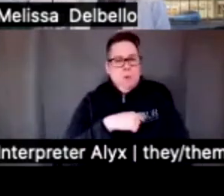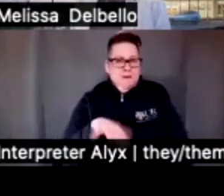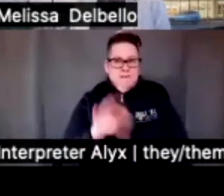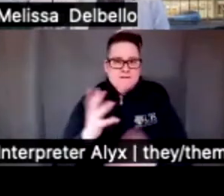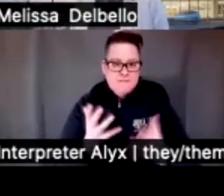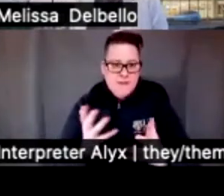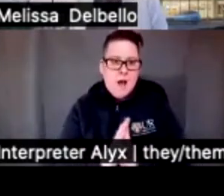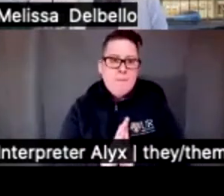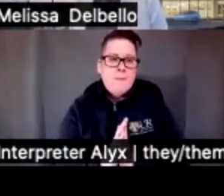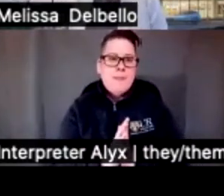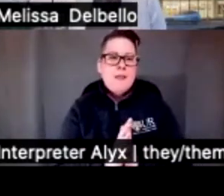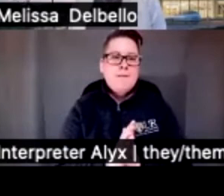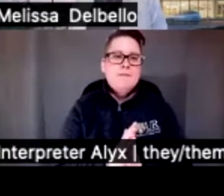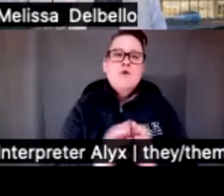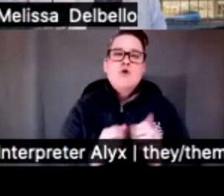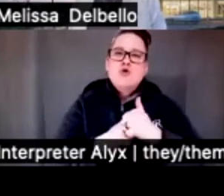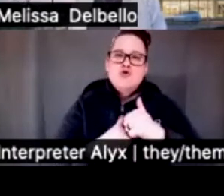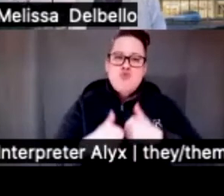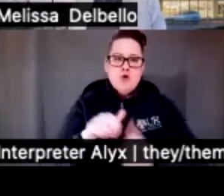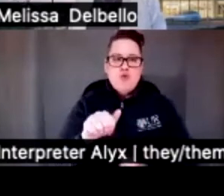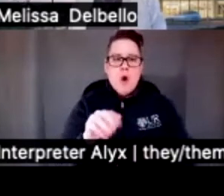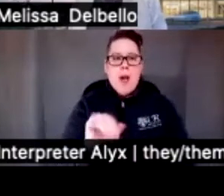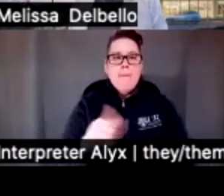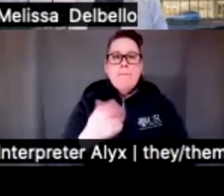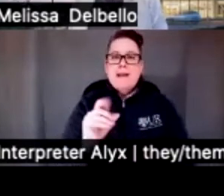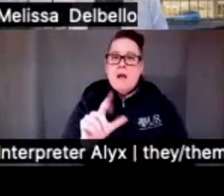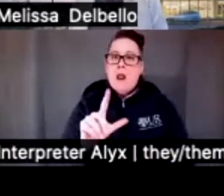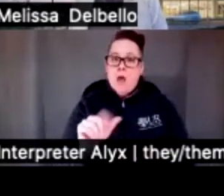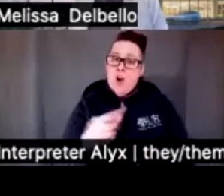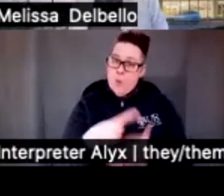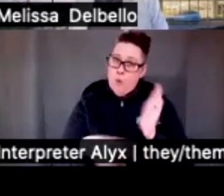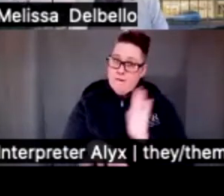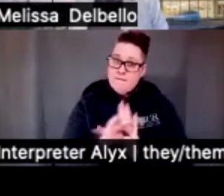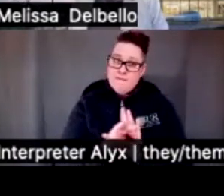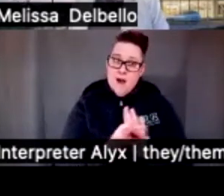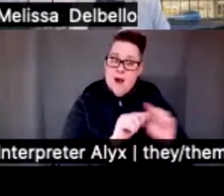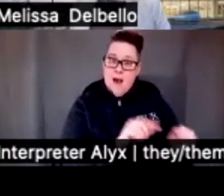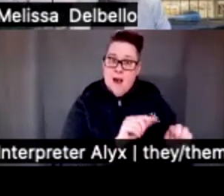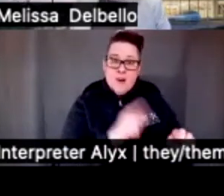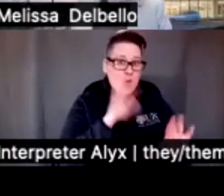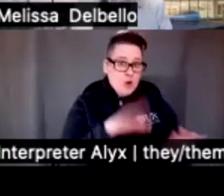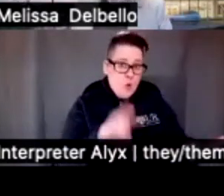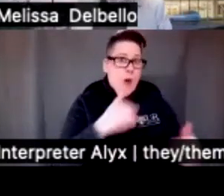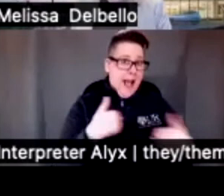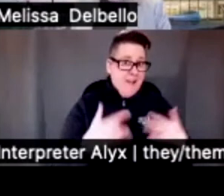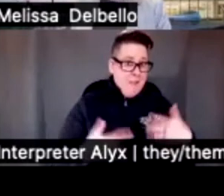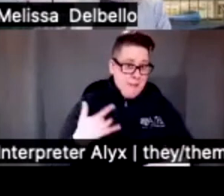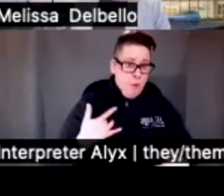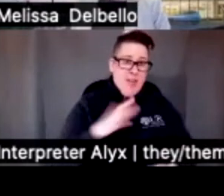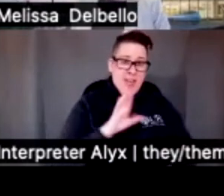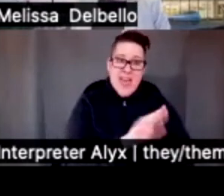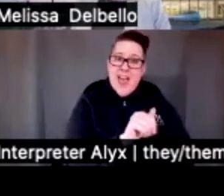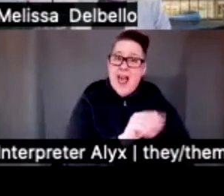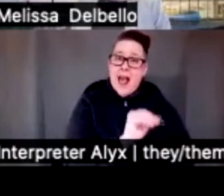that the structural amygdala findings that are present in the kids who have bipolar disorder